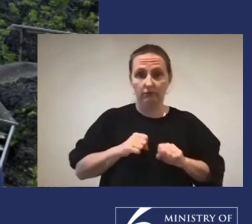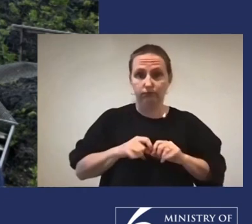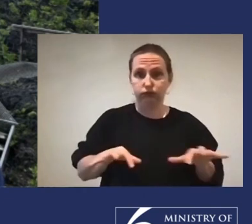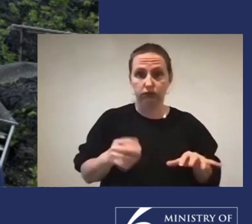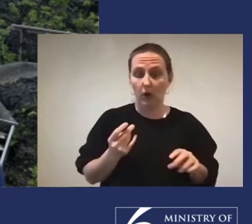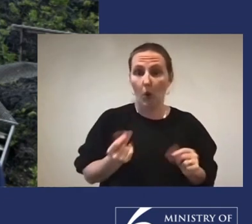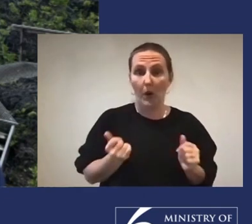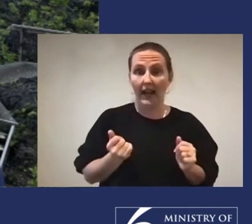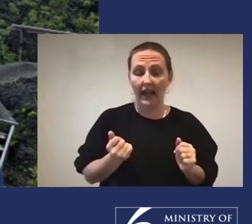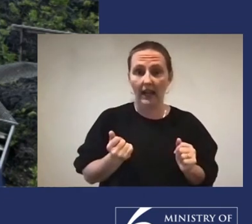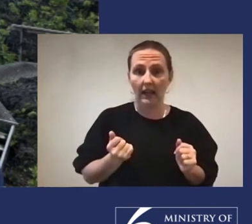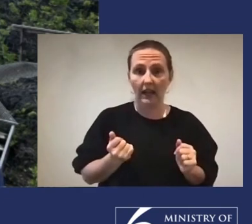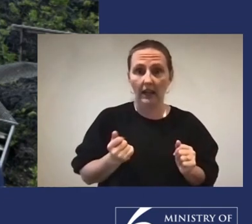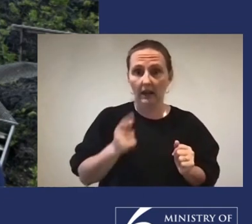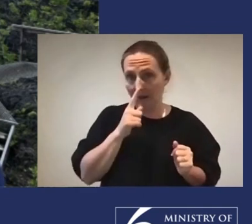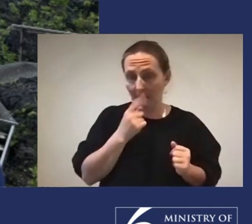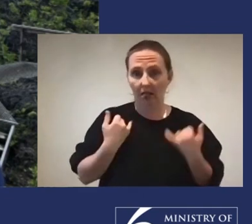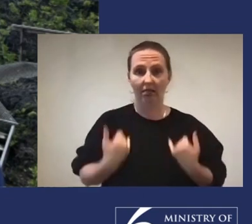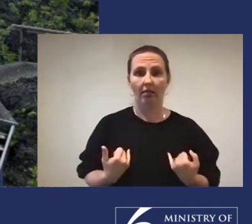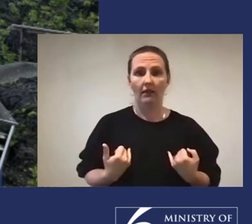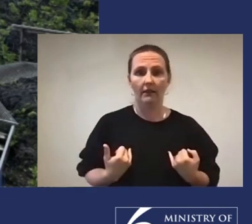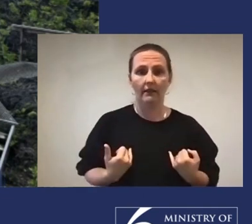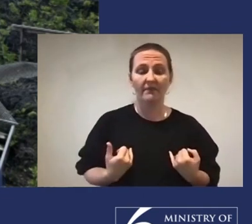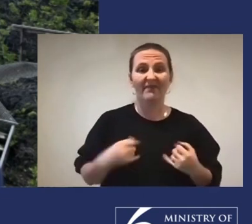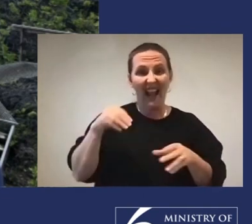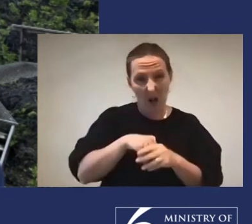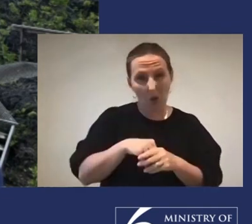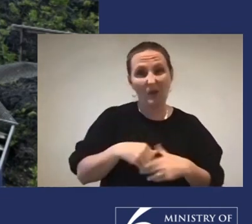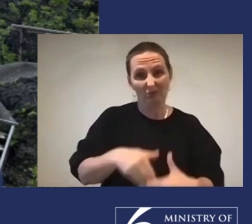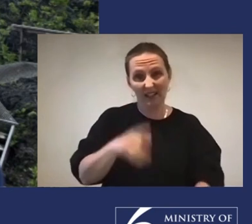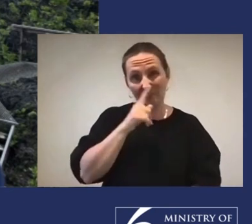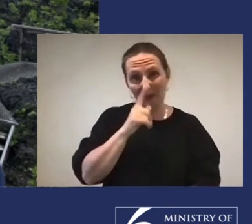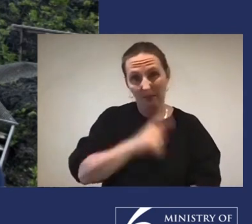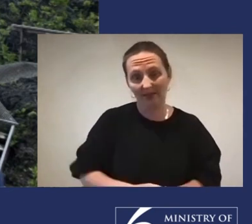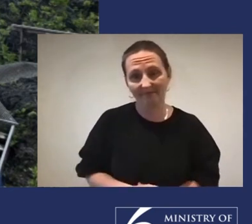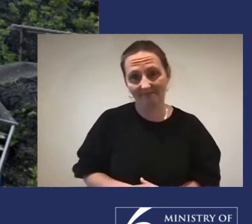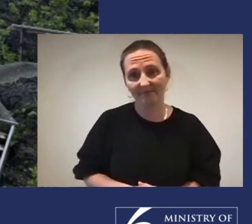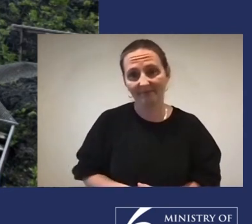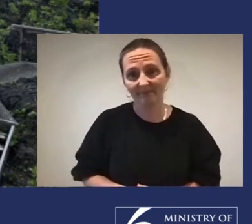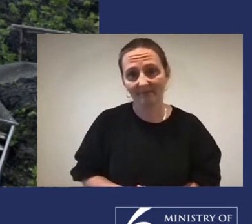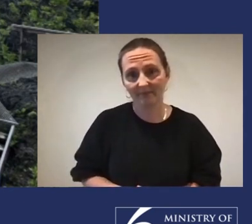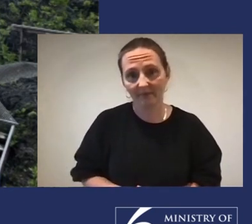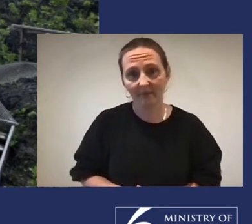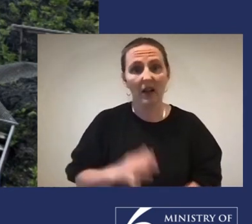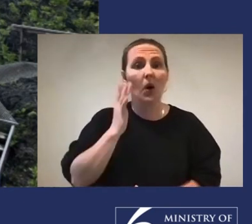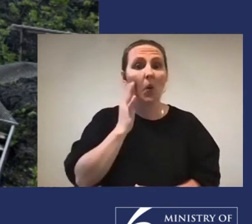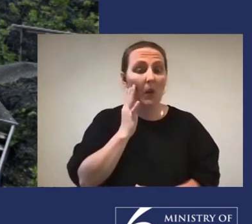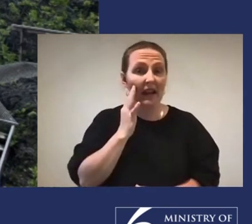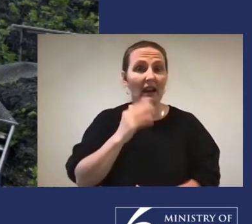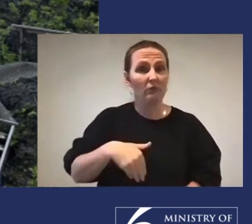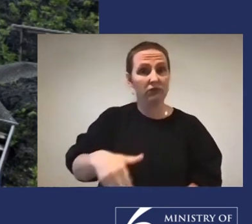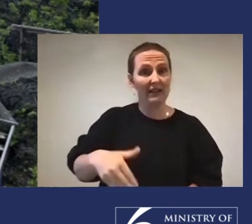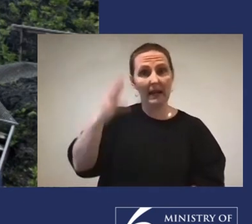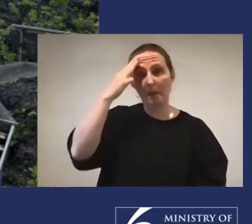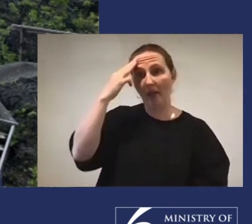fast, really that quickly, including pregnant mums. And so when our pregnant mums come in, we have a